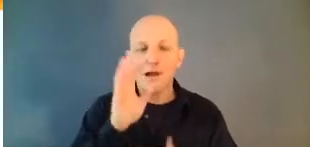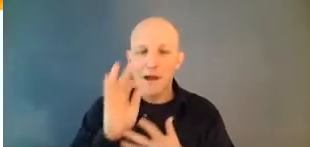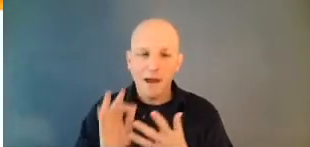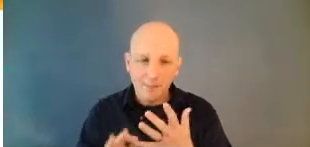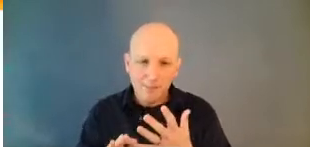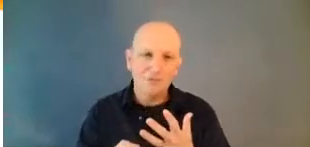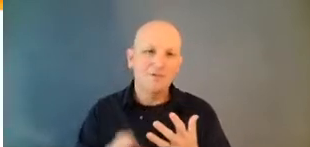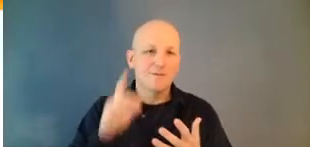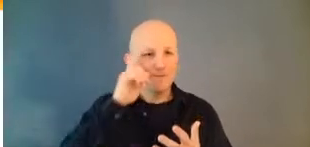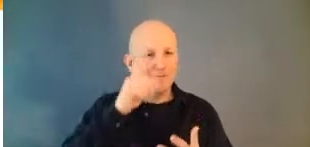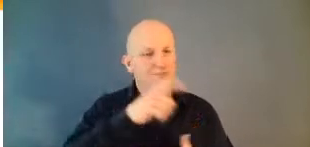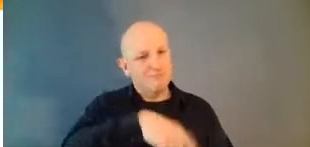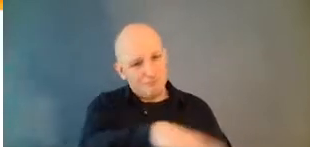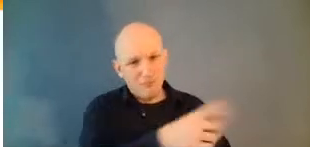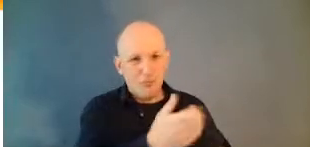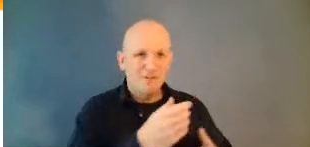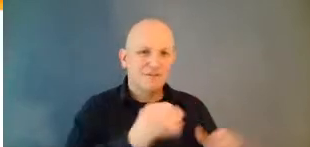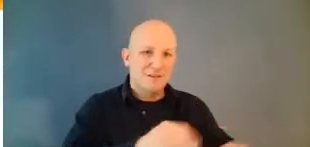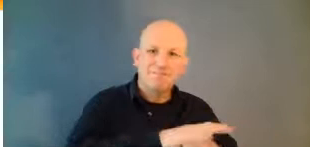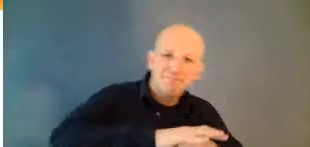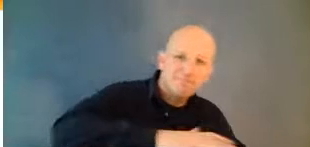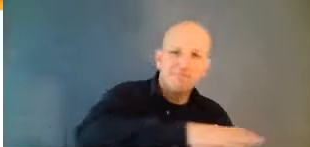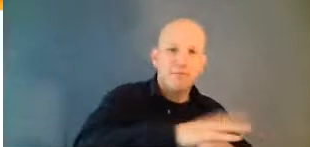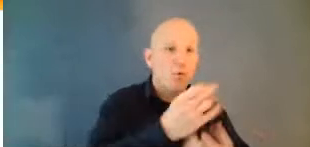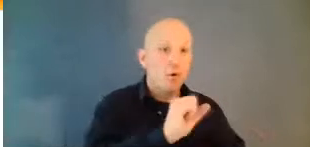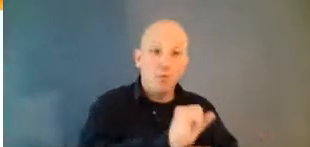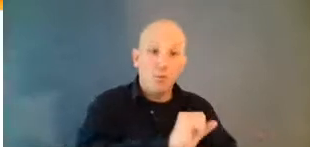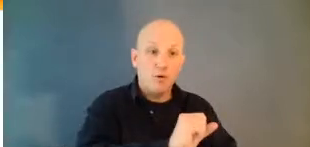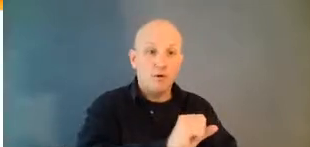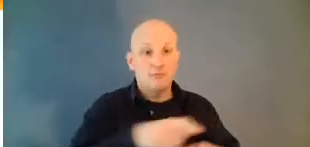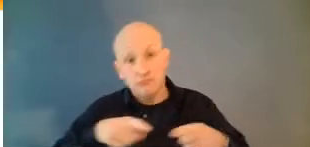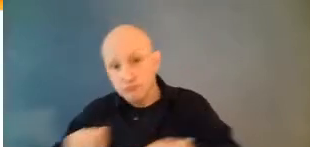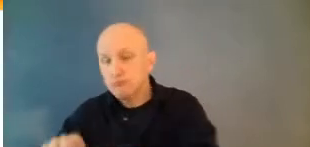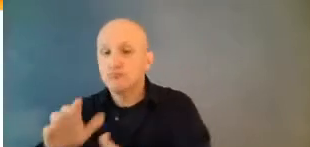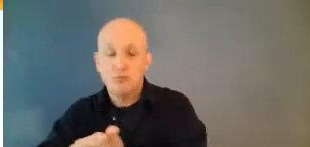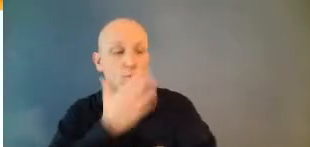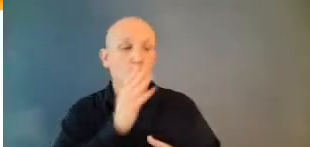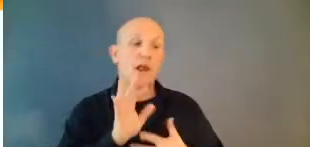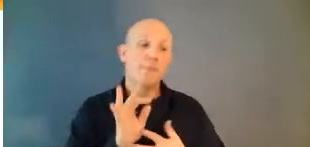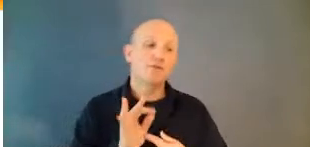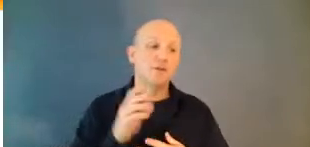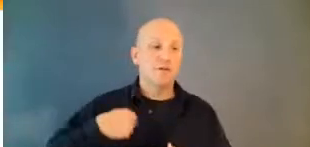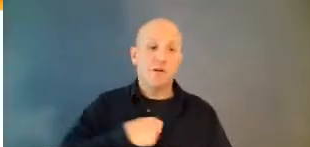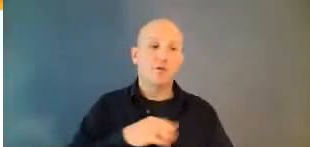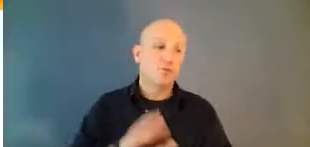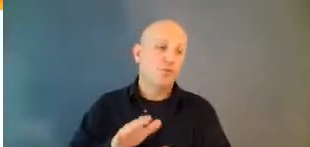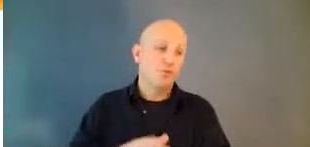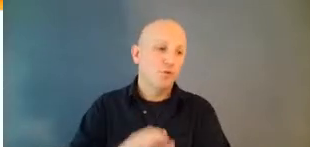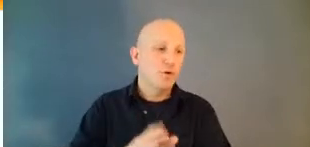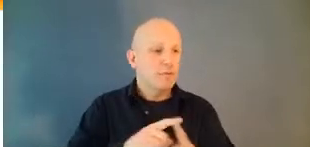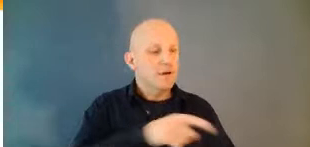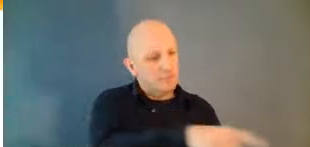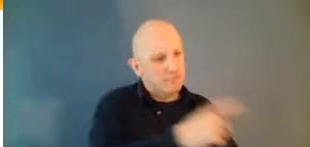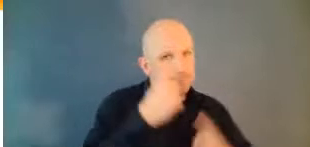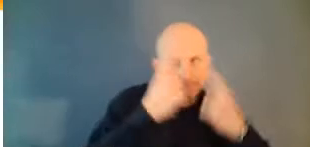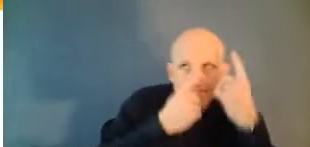the area, whether because of family, et cetera, or need to work full-time while they're in law school, but always careful to continue to consider what's